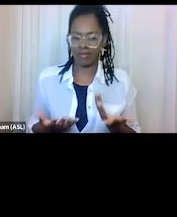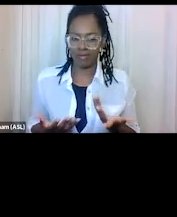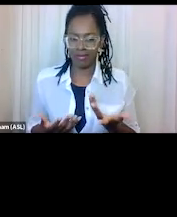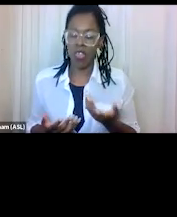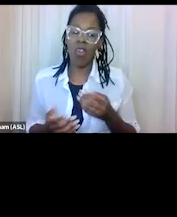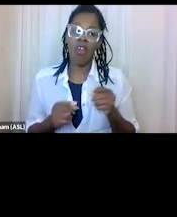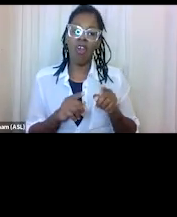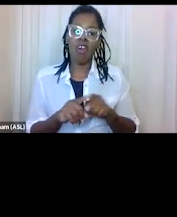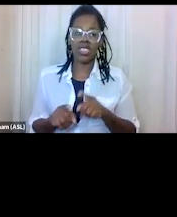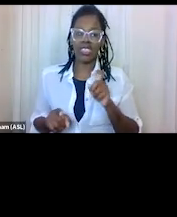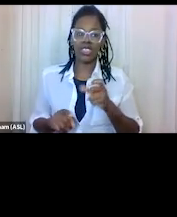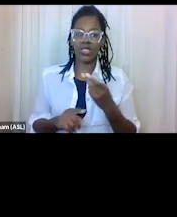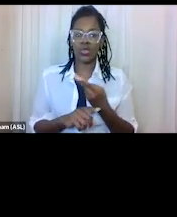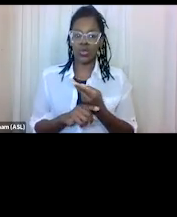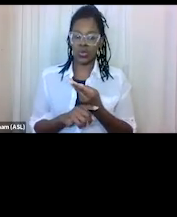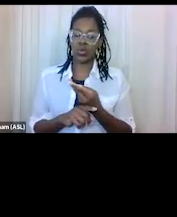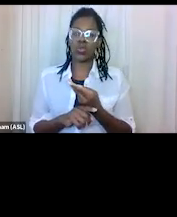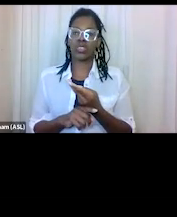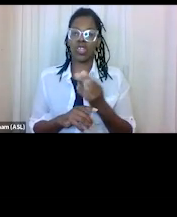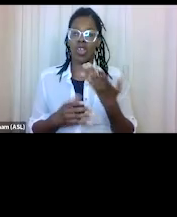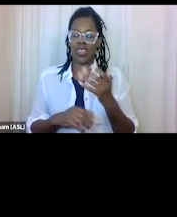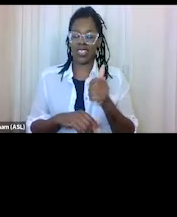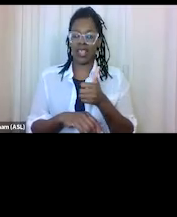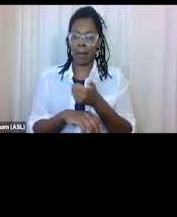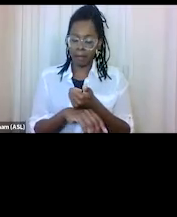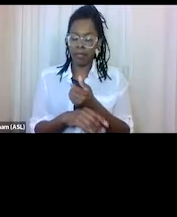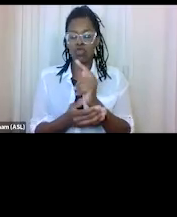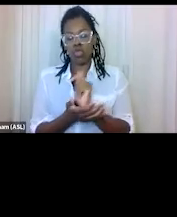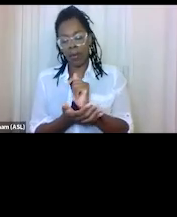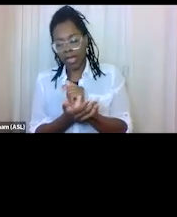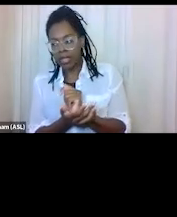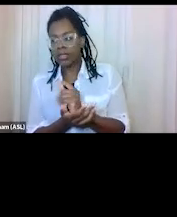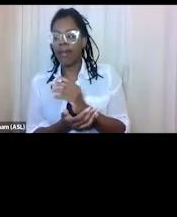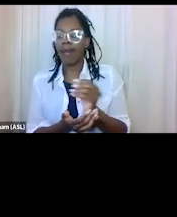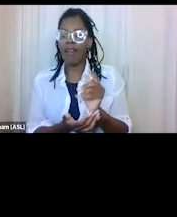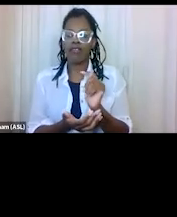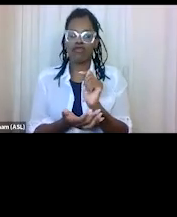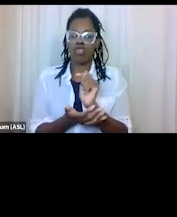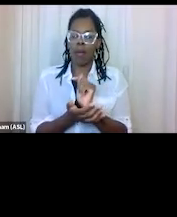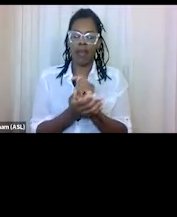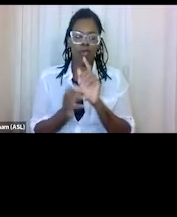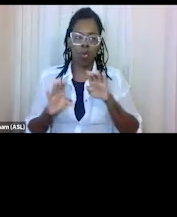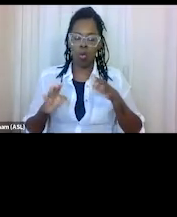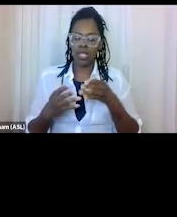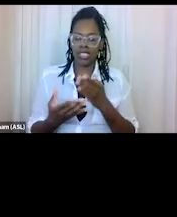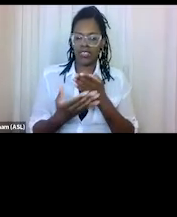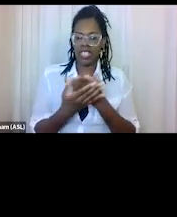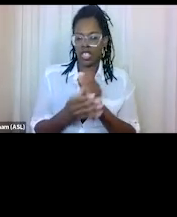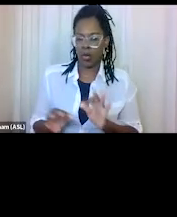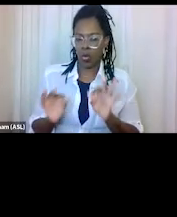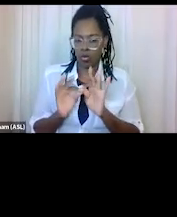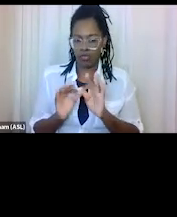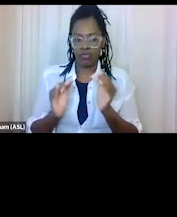existing evidence-based treatments, as I mentioned before, with things like CBT and trauma-focused interventions. And then